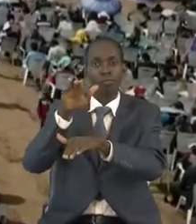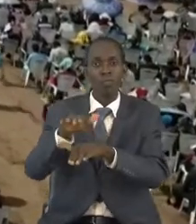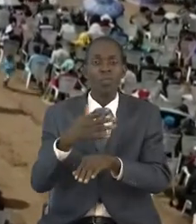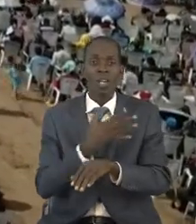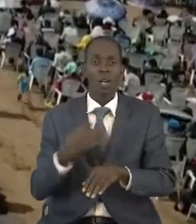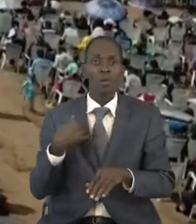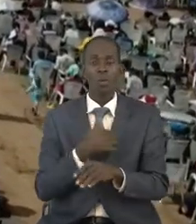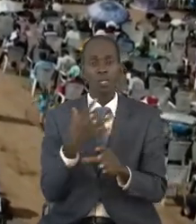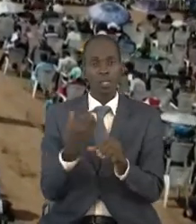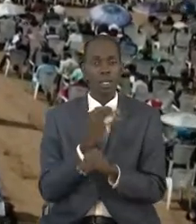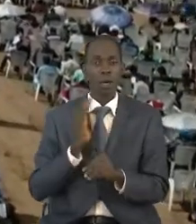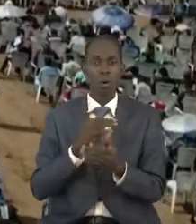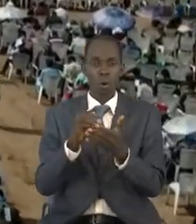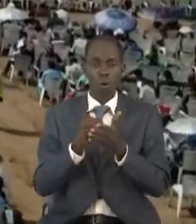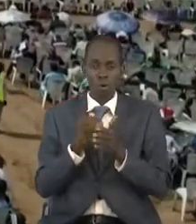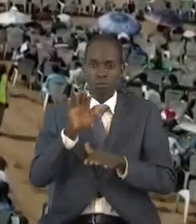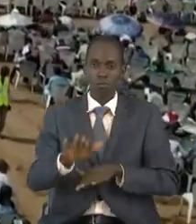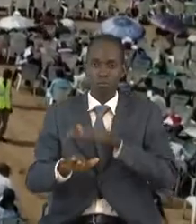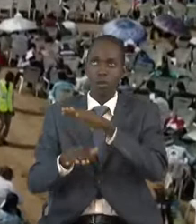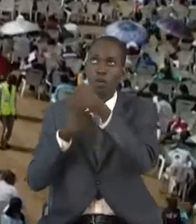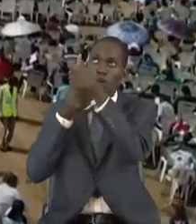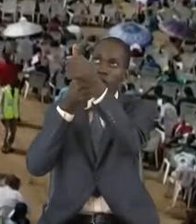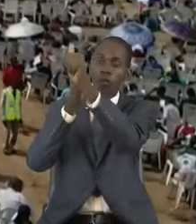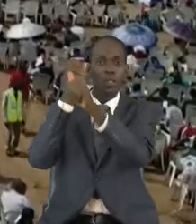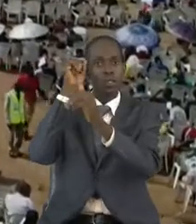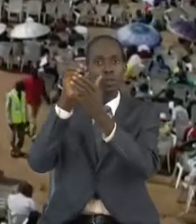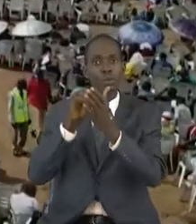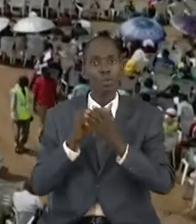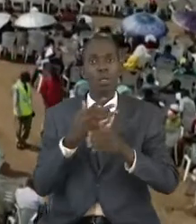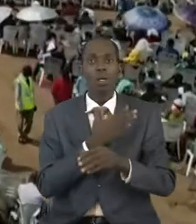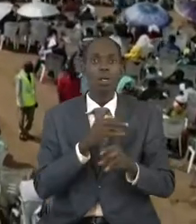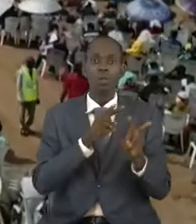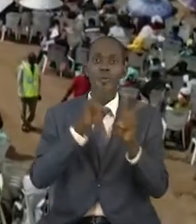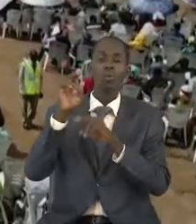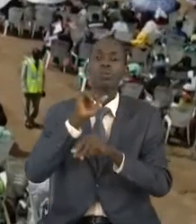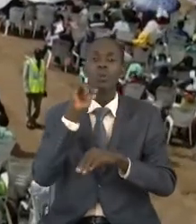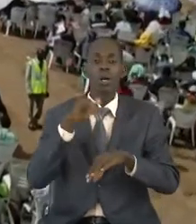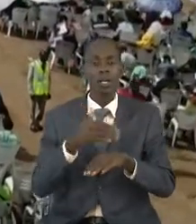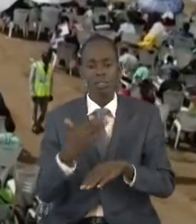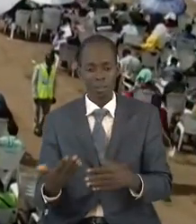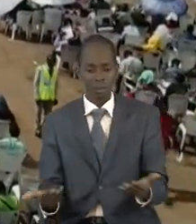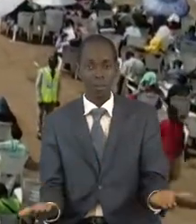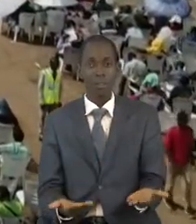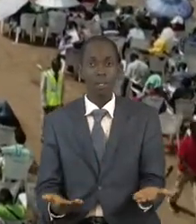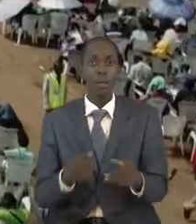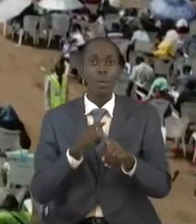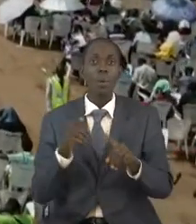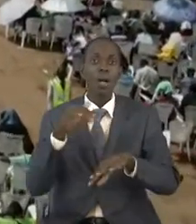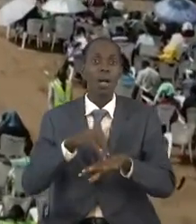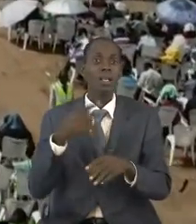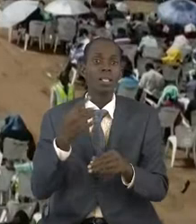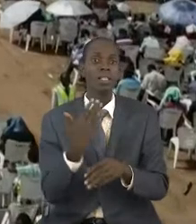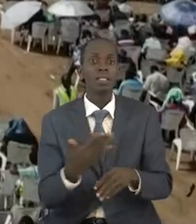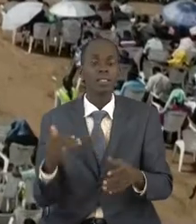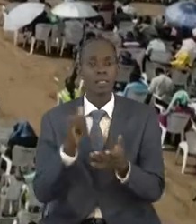our steps after him. We look not at the things that are seen, but at the things which are not